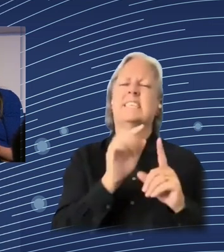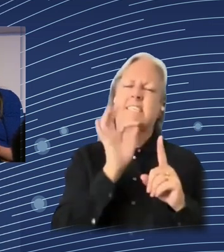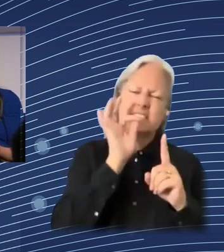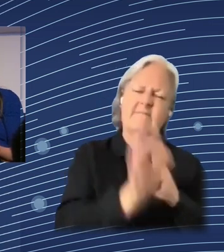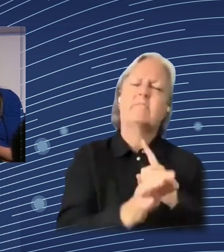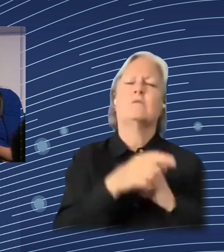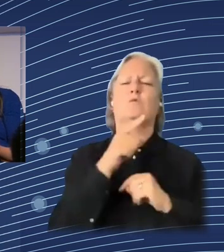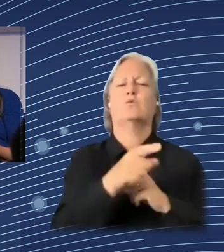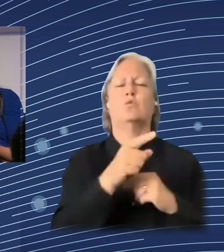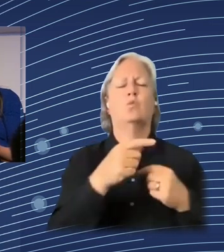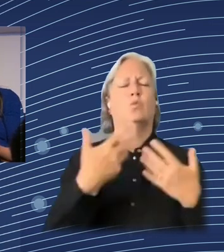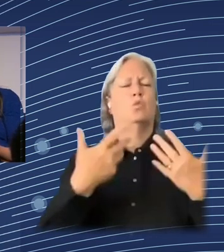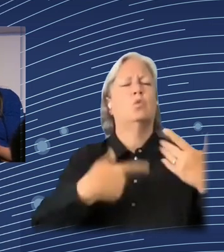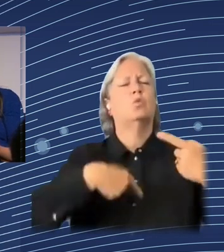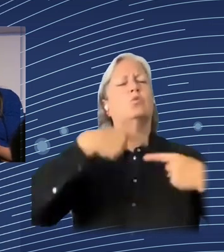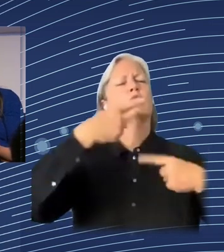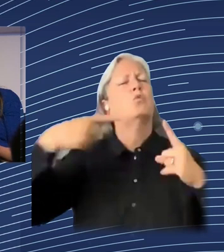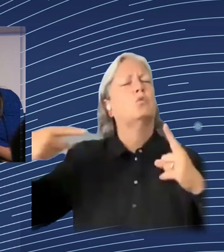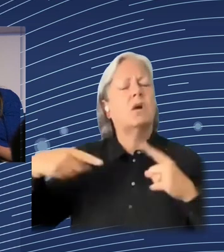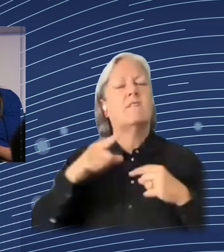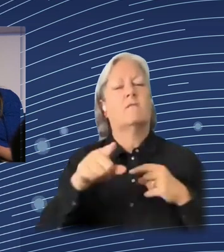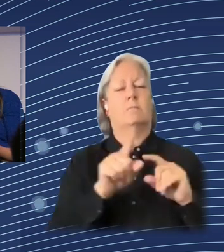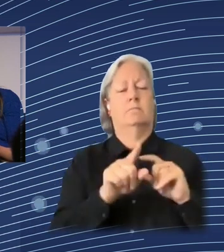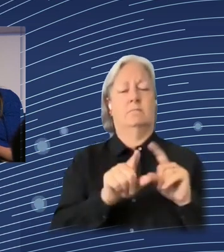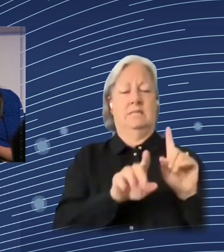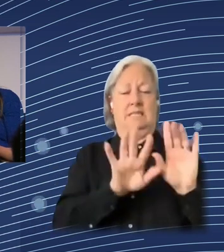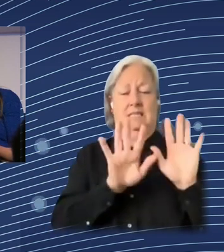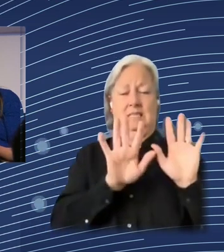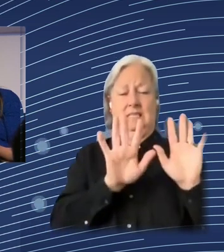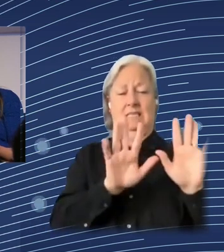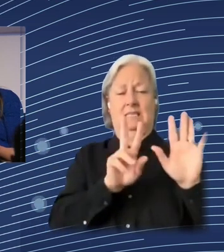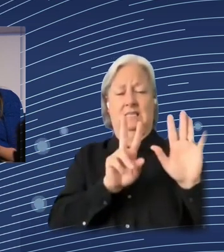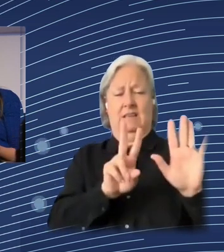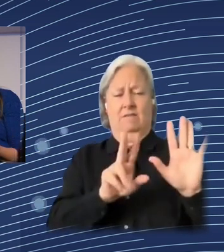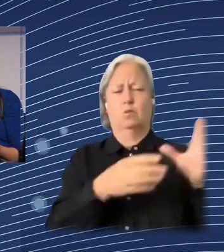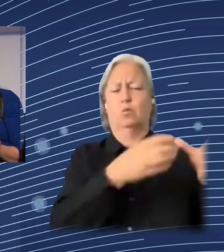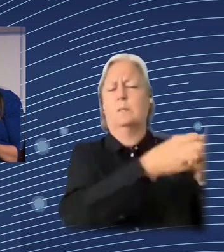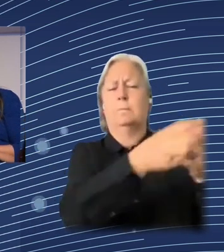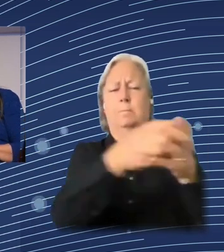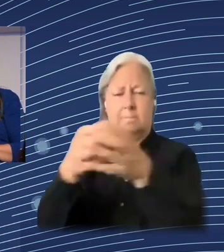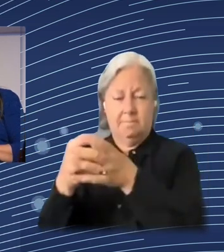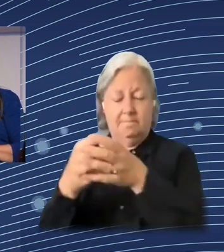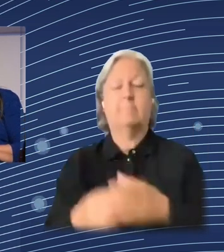fields. Our aim was also support data-based